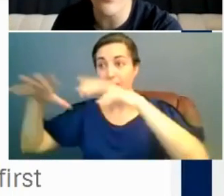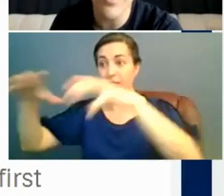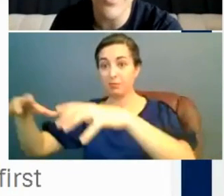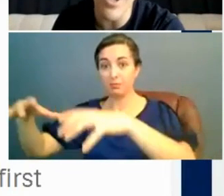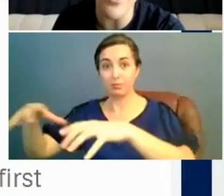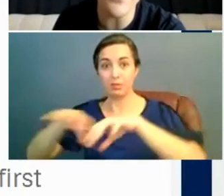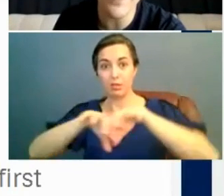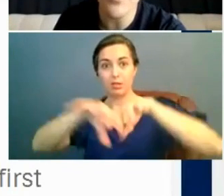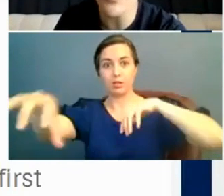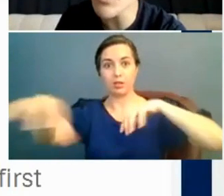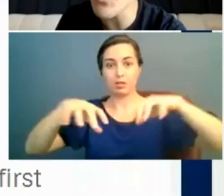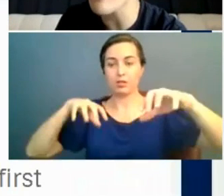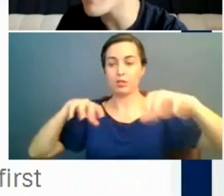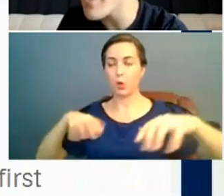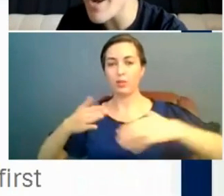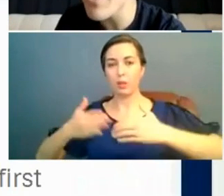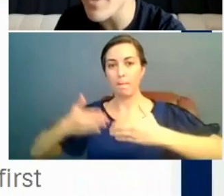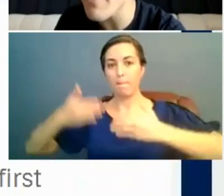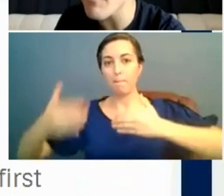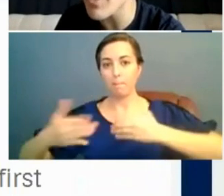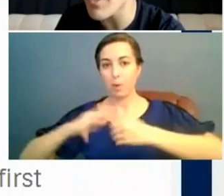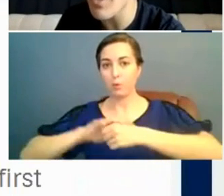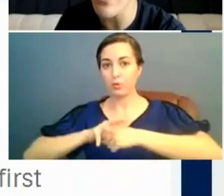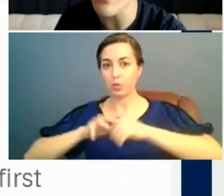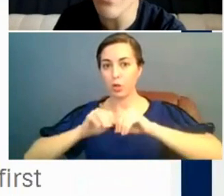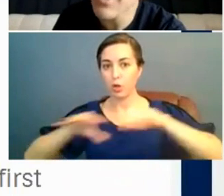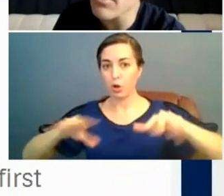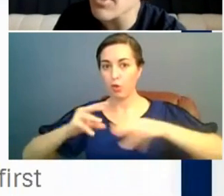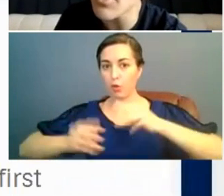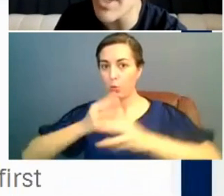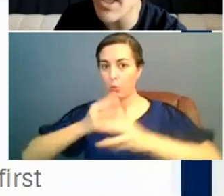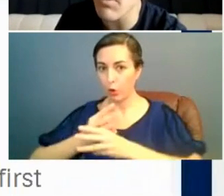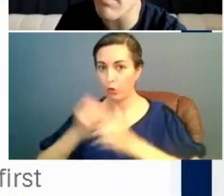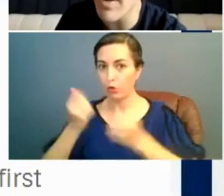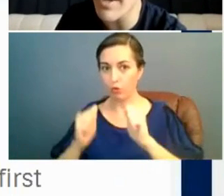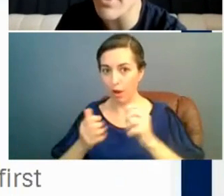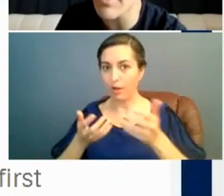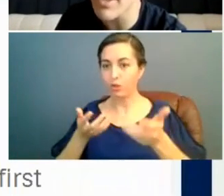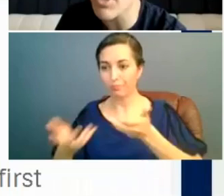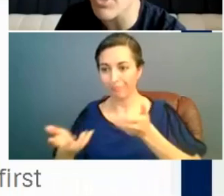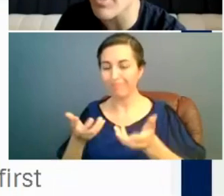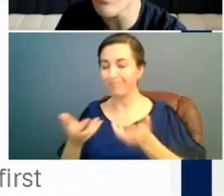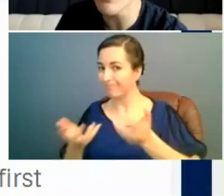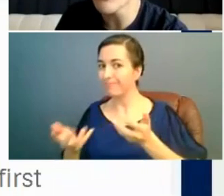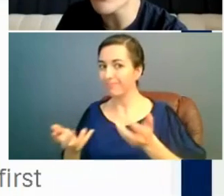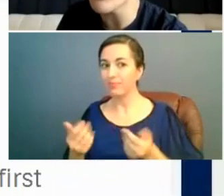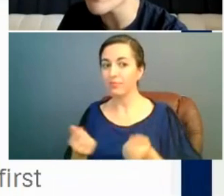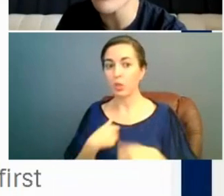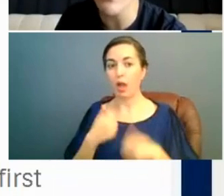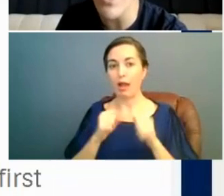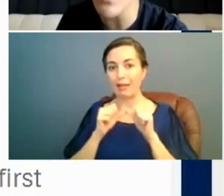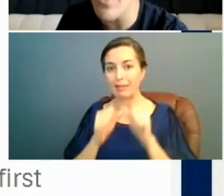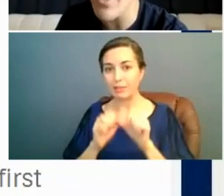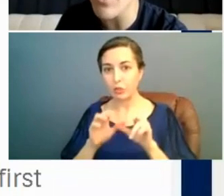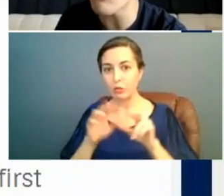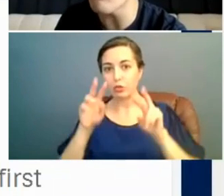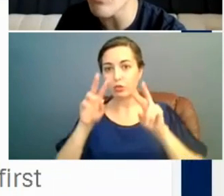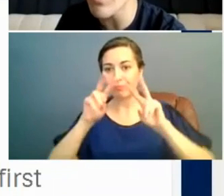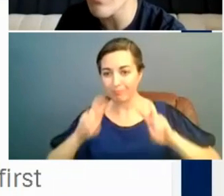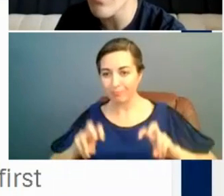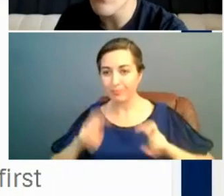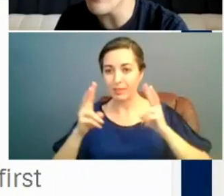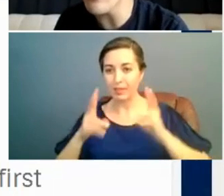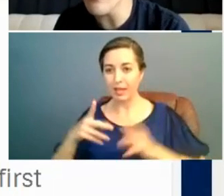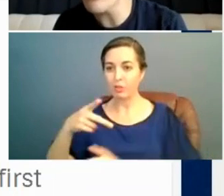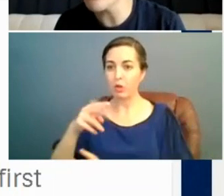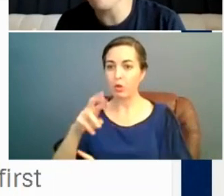world. So in short, anything and everything. I continue to do guest profiles and make sure to assist in any way I could